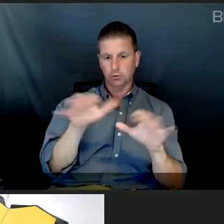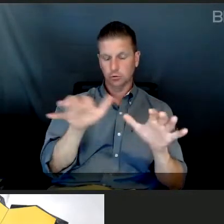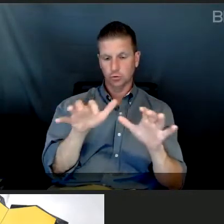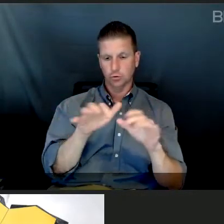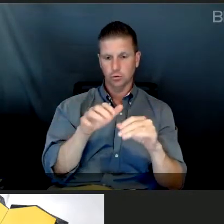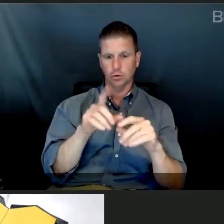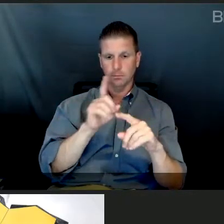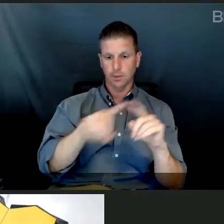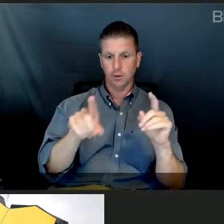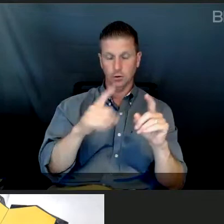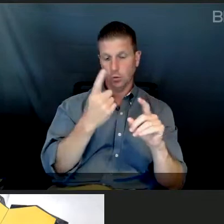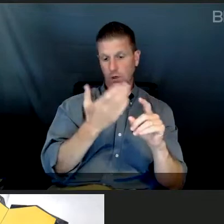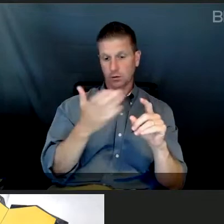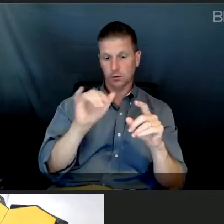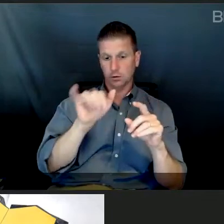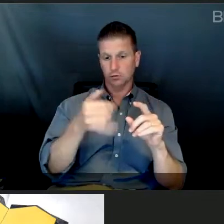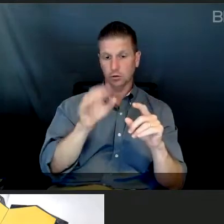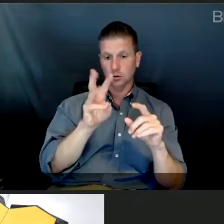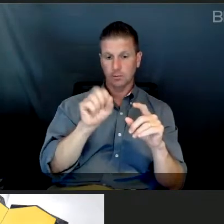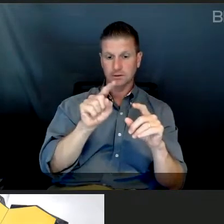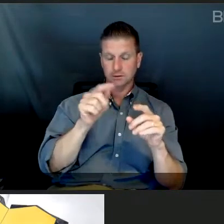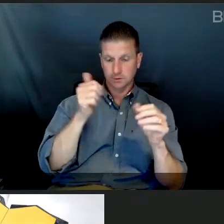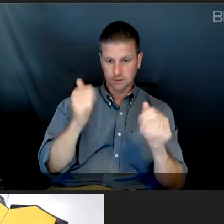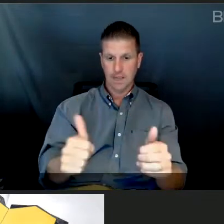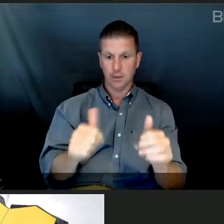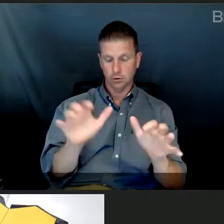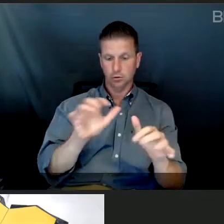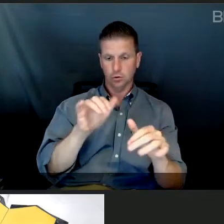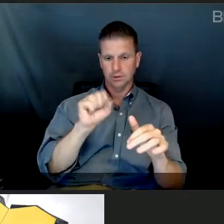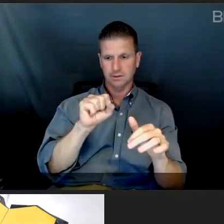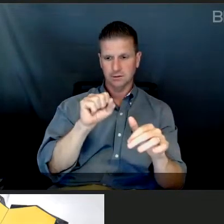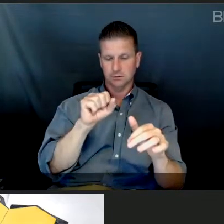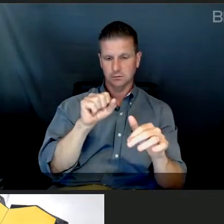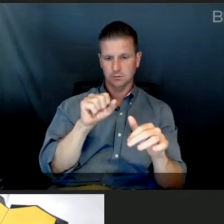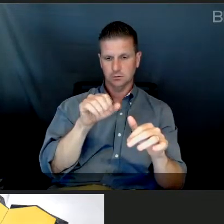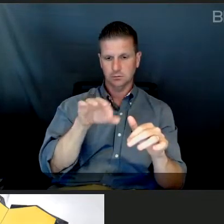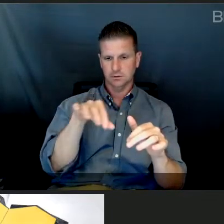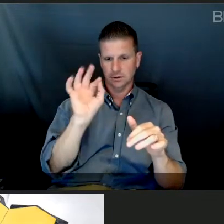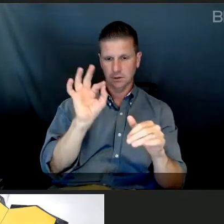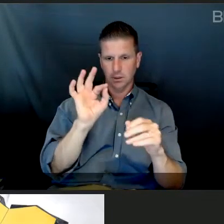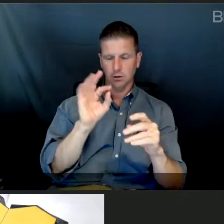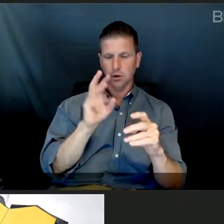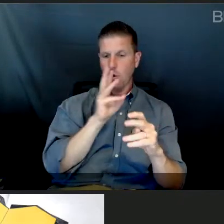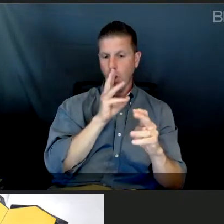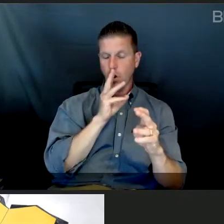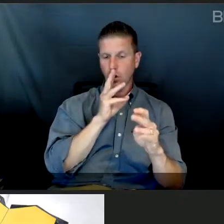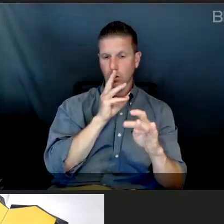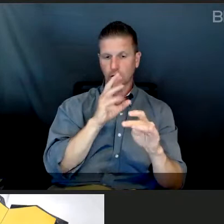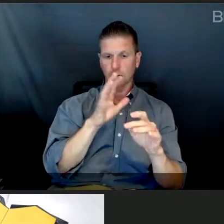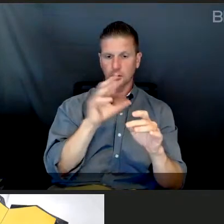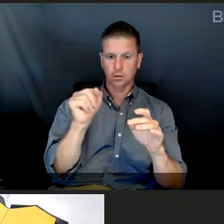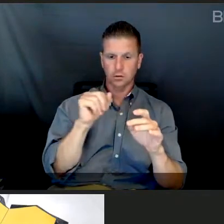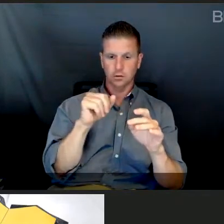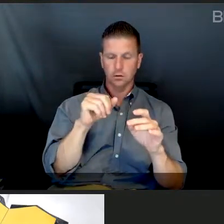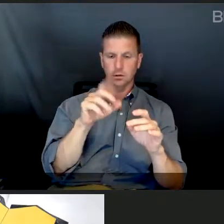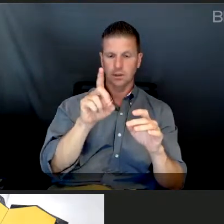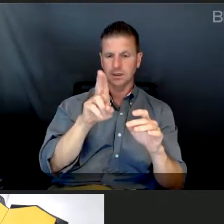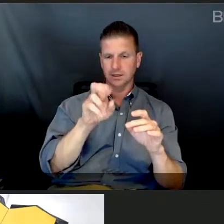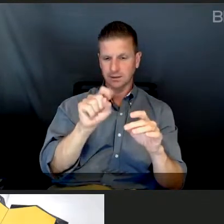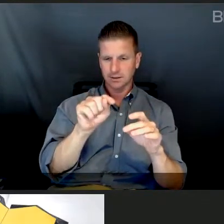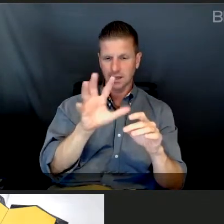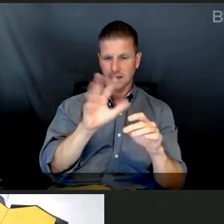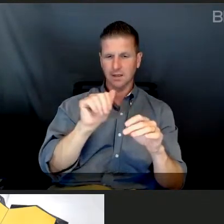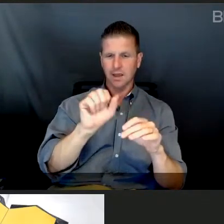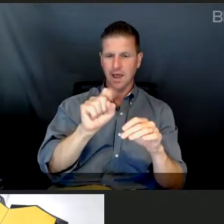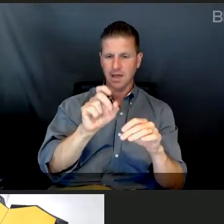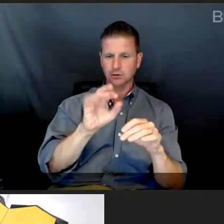But one thing that JWST can do is detect water in dust and asteroids and